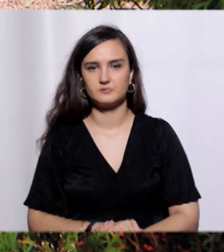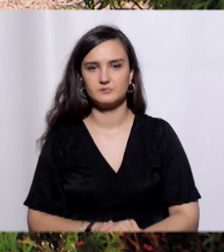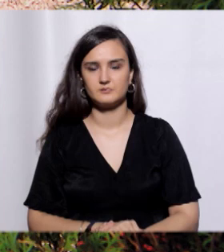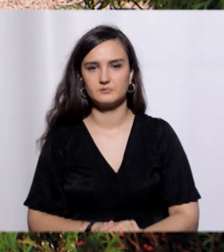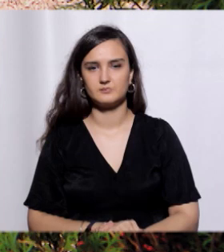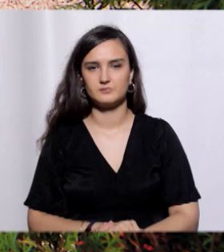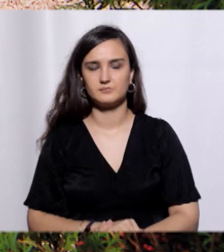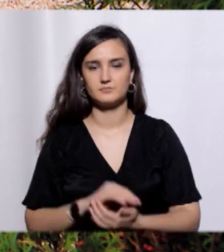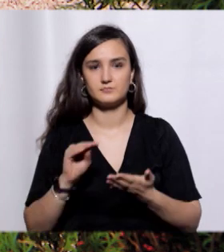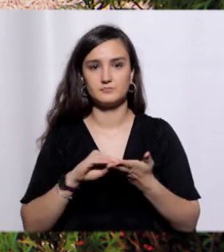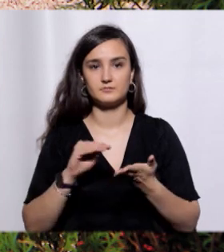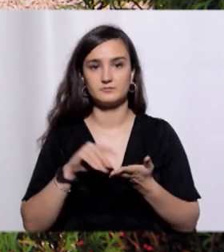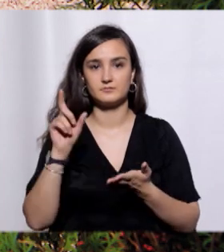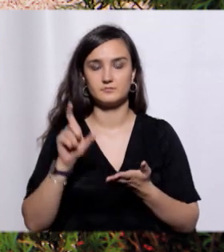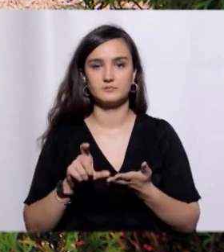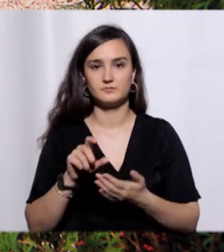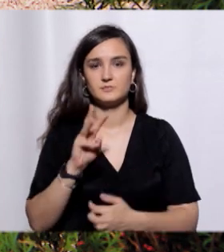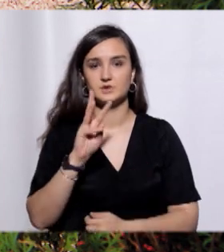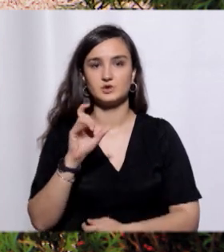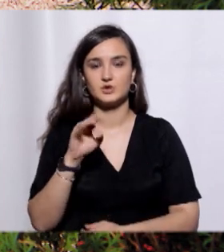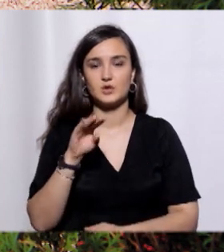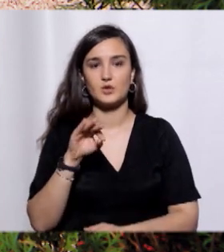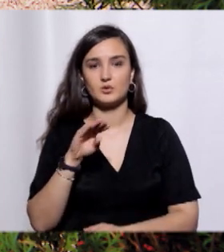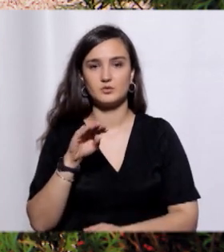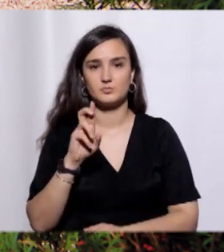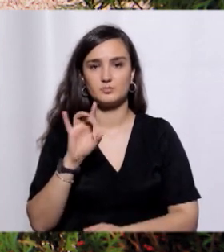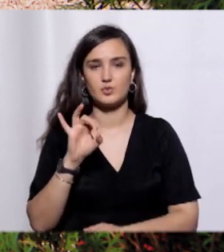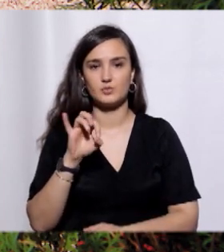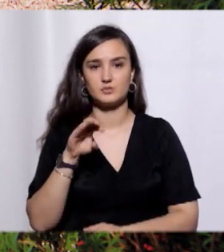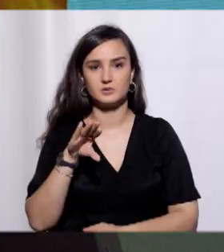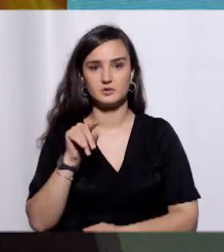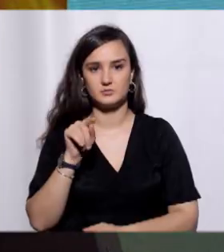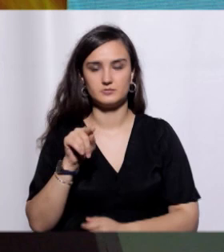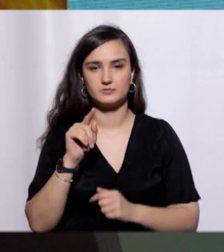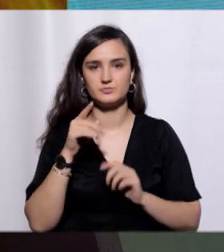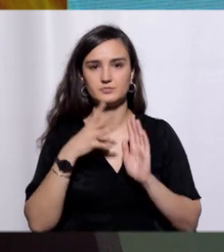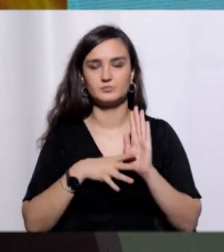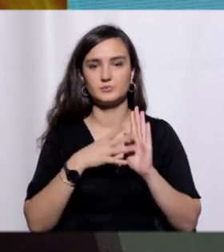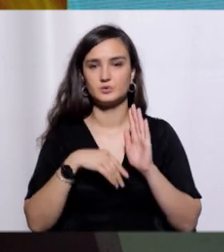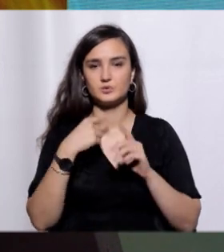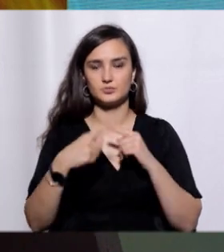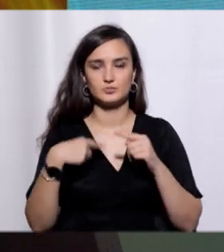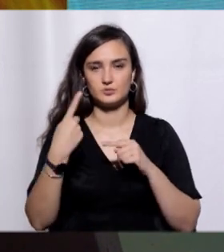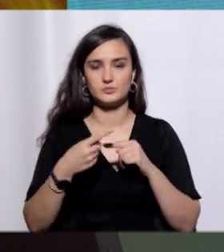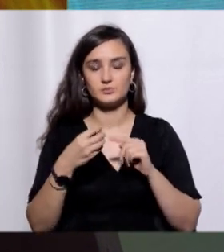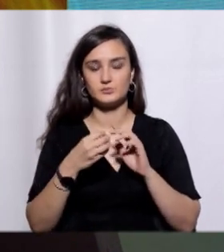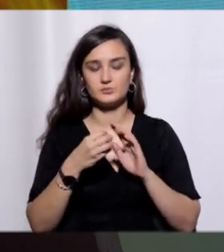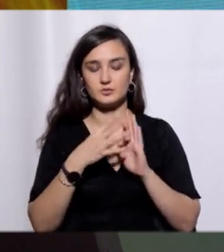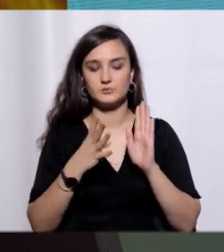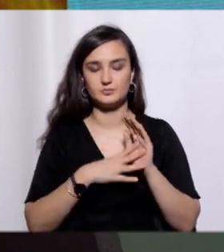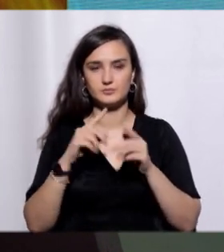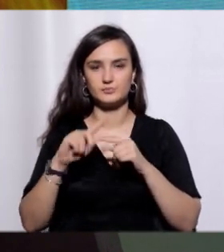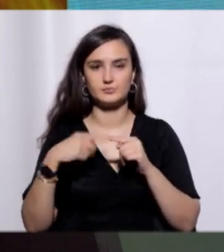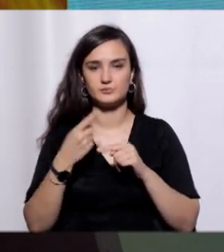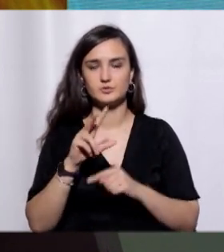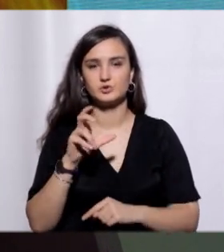And our author is Charlotte Bronte, one of the classic British authors of the 19th century. And her novel